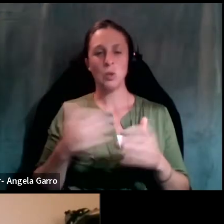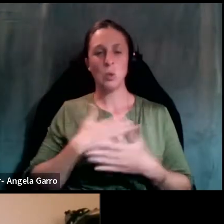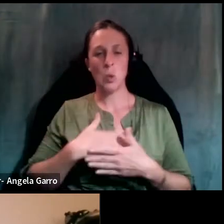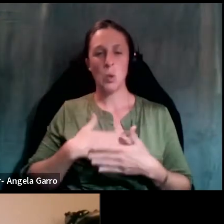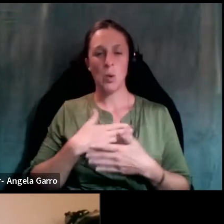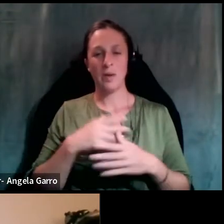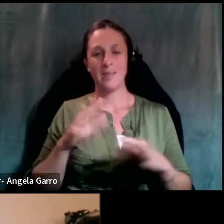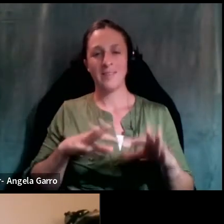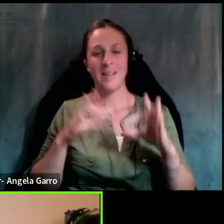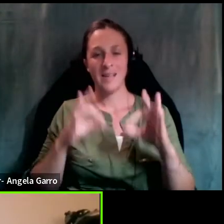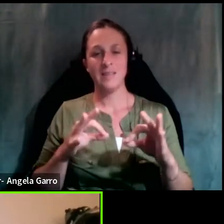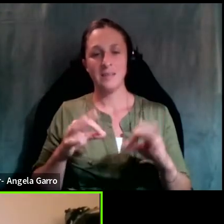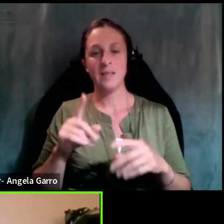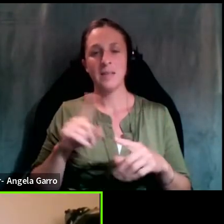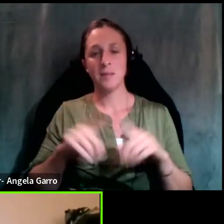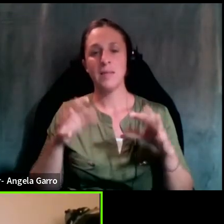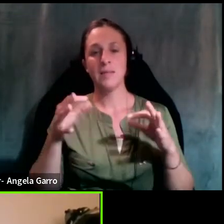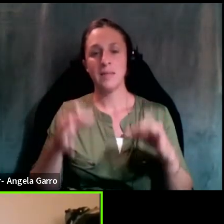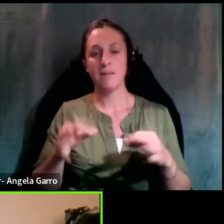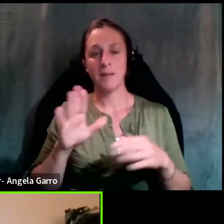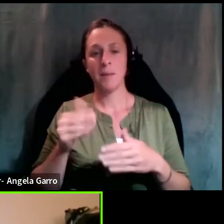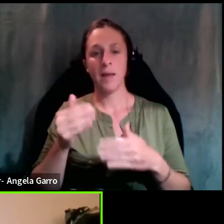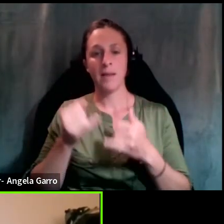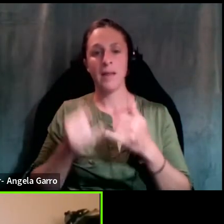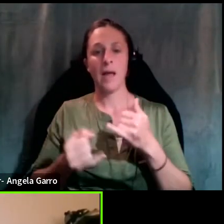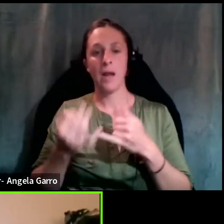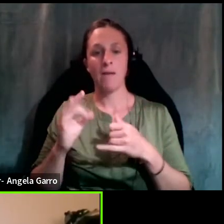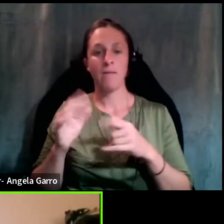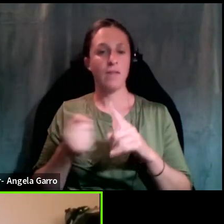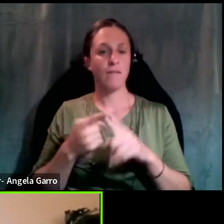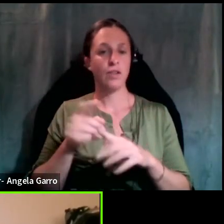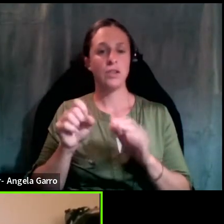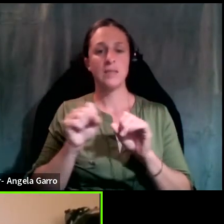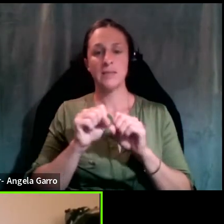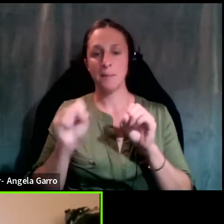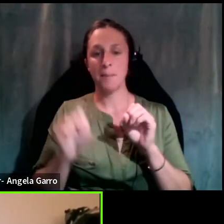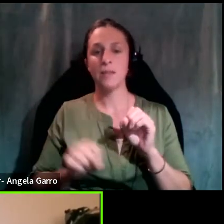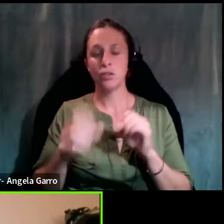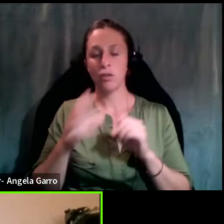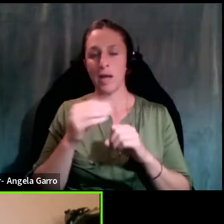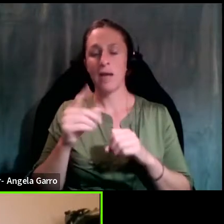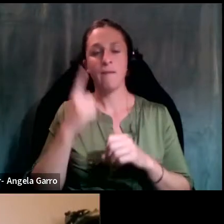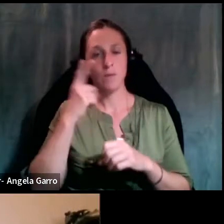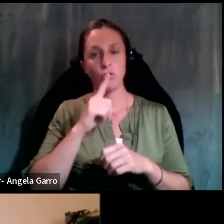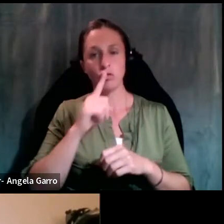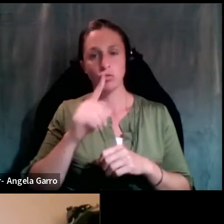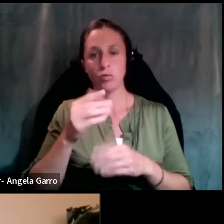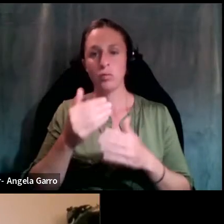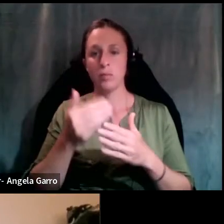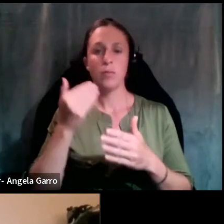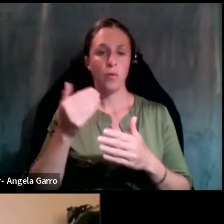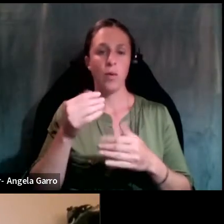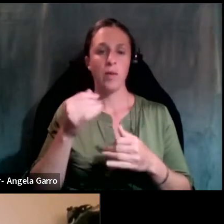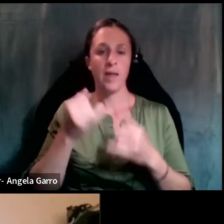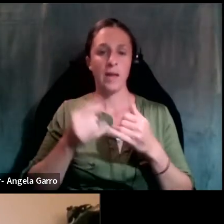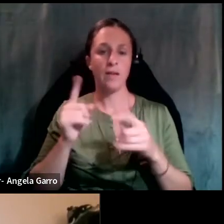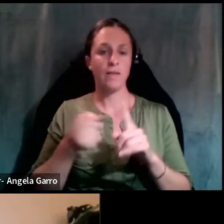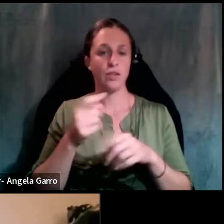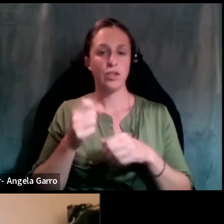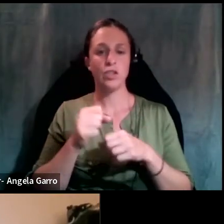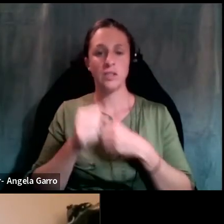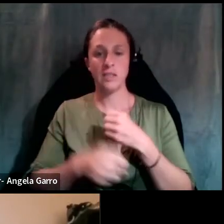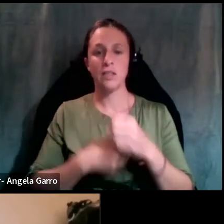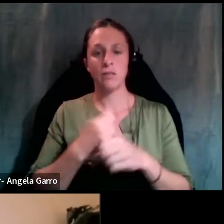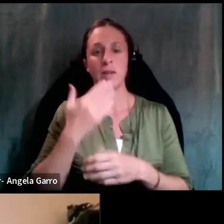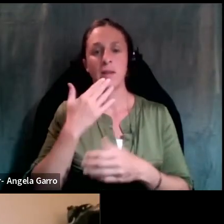Excellent. But definitely by the end of the first semester, and for sure by the end of the first year. Okay. Okay, Thank you. thank you. Yeah,